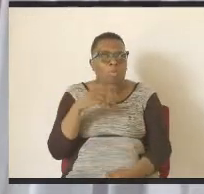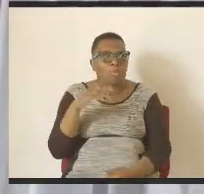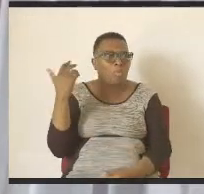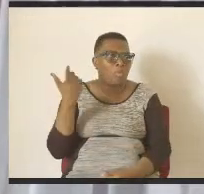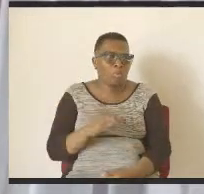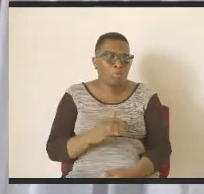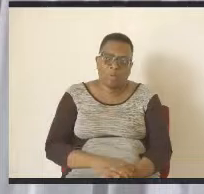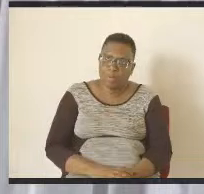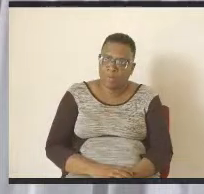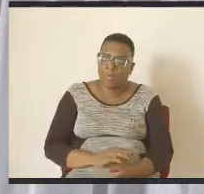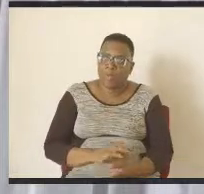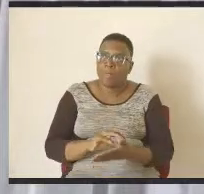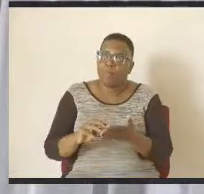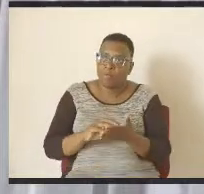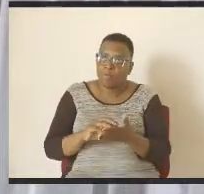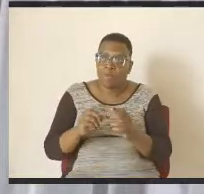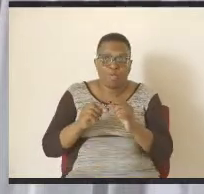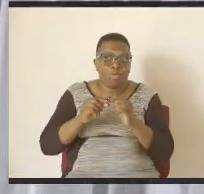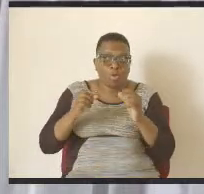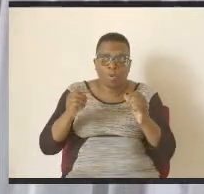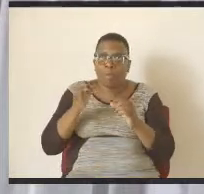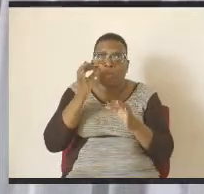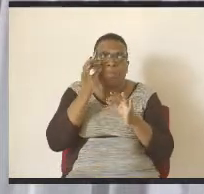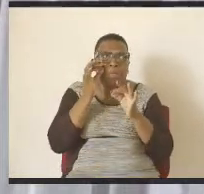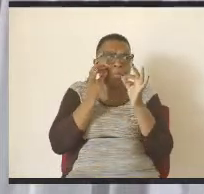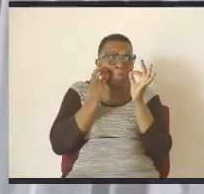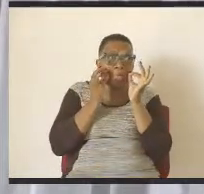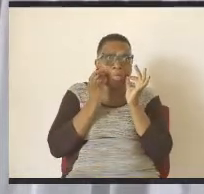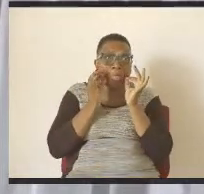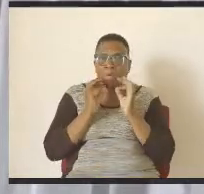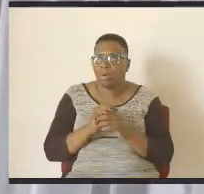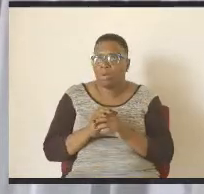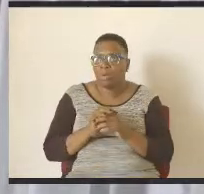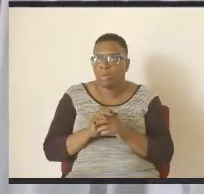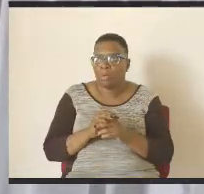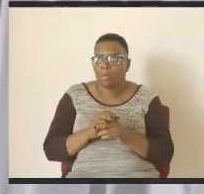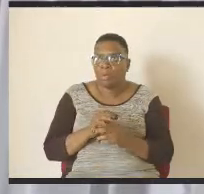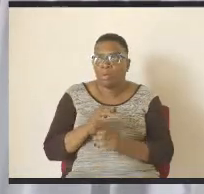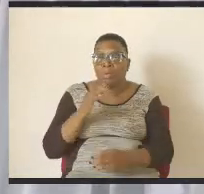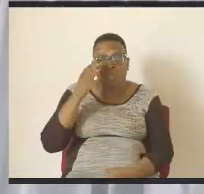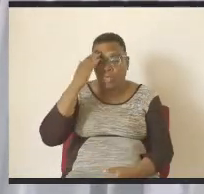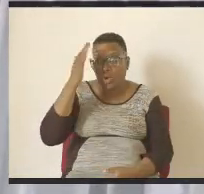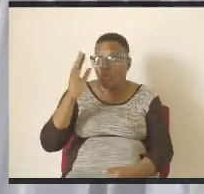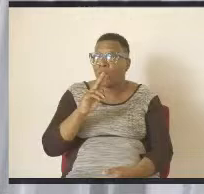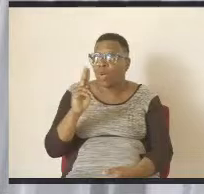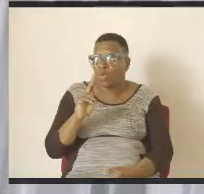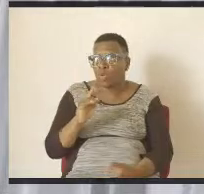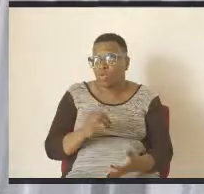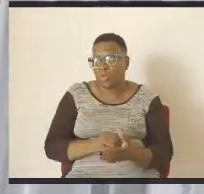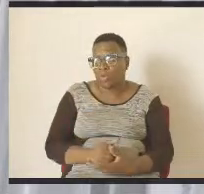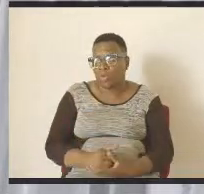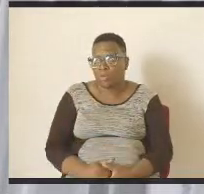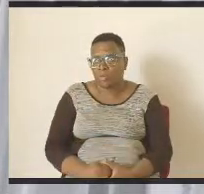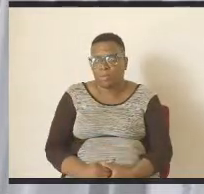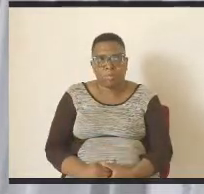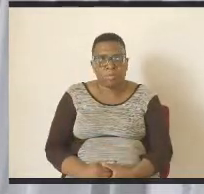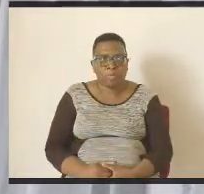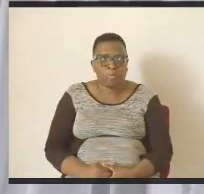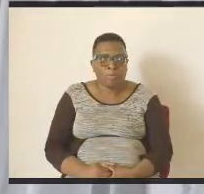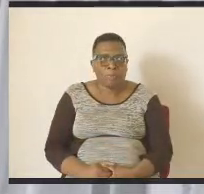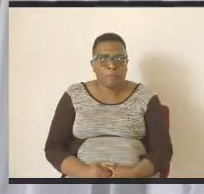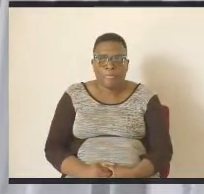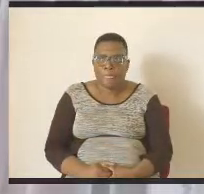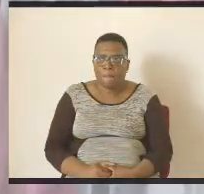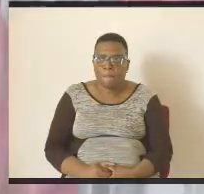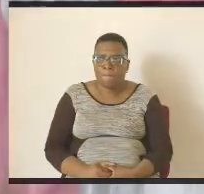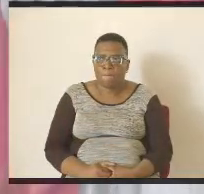to motion picture. Make it ball. But we don't want to get used to it. Can you know why? If we get used to this, then we can live